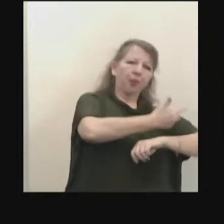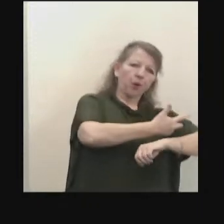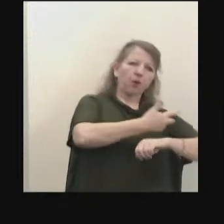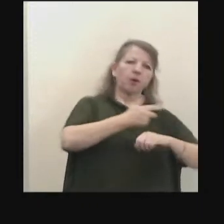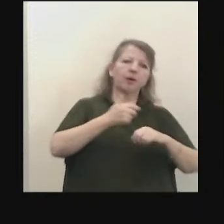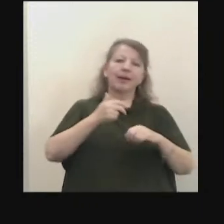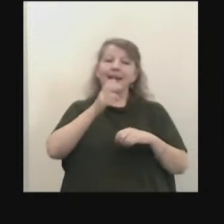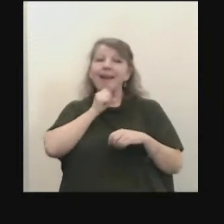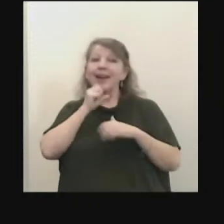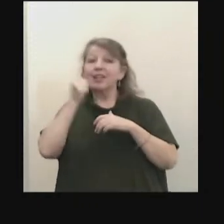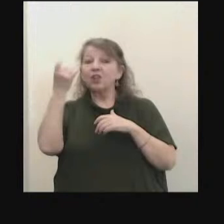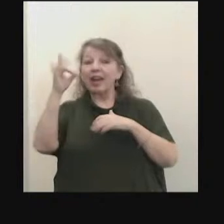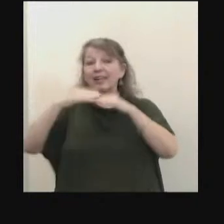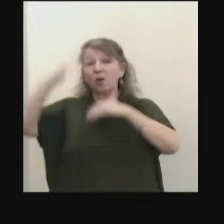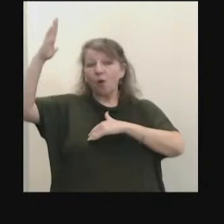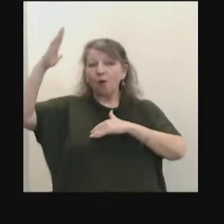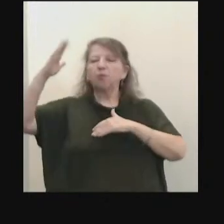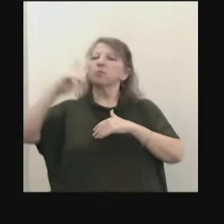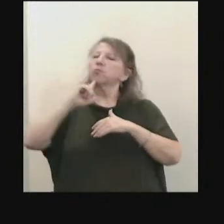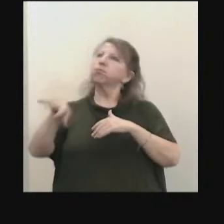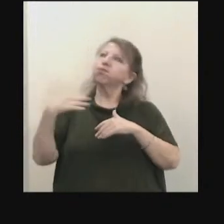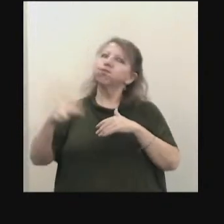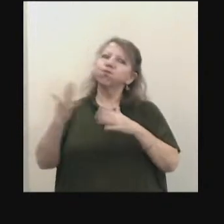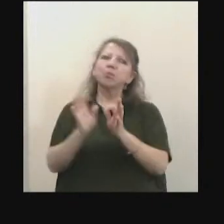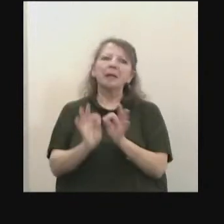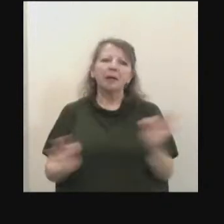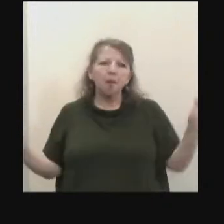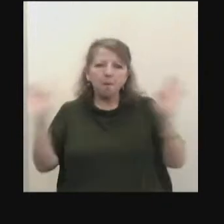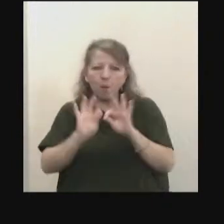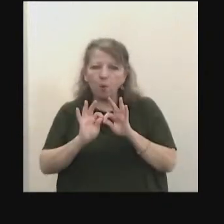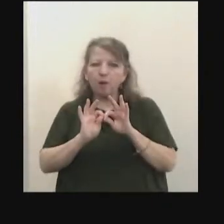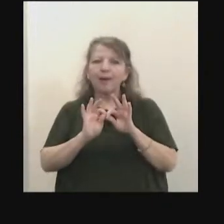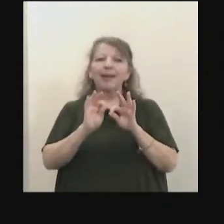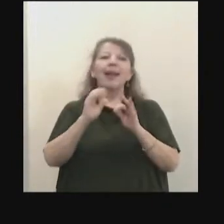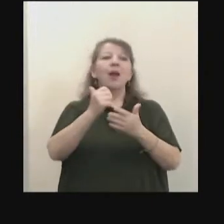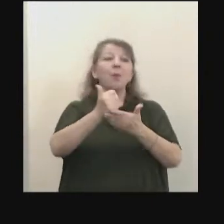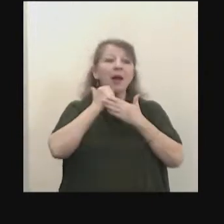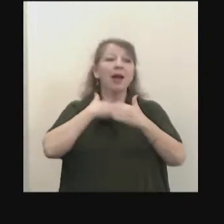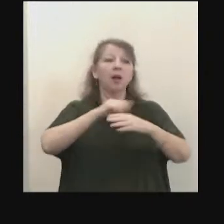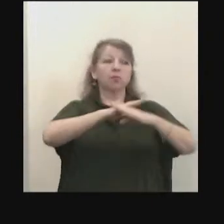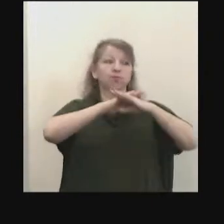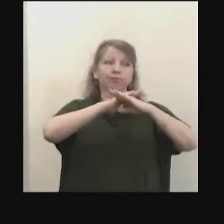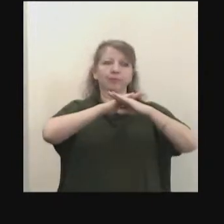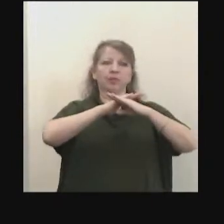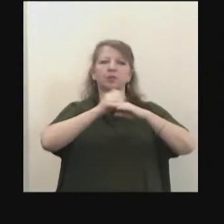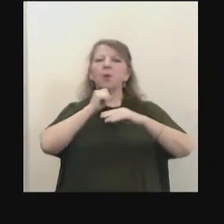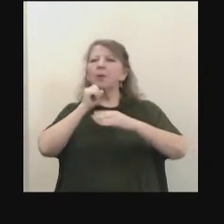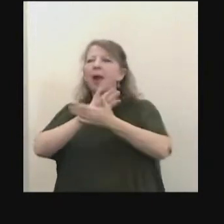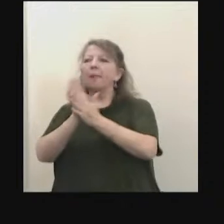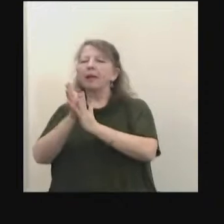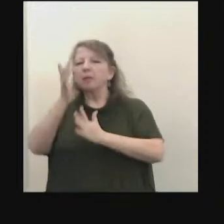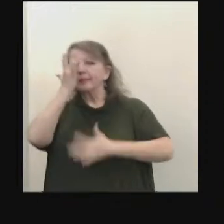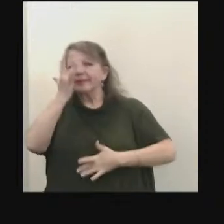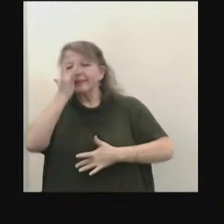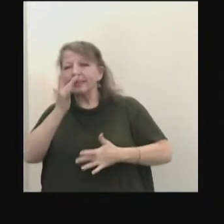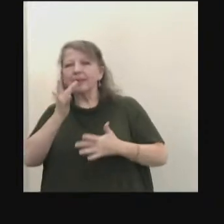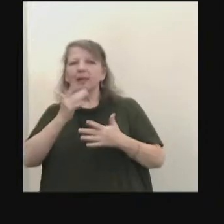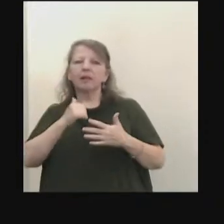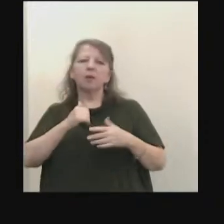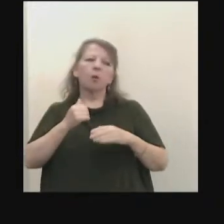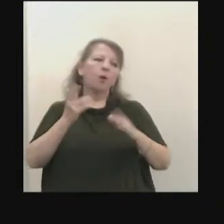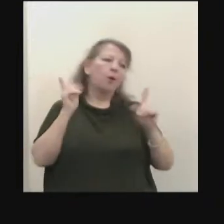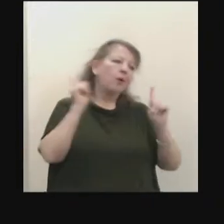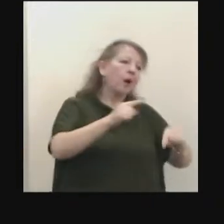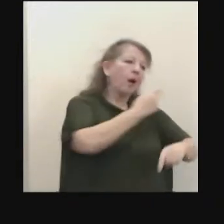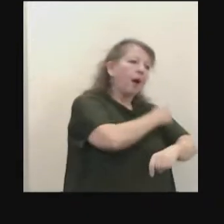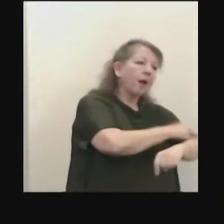very important, and to really help protect us against developing any type of moderate to severe disease, requiring hospitalization, and